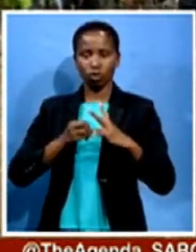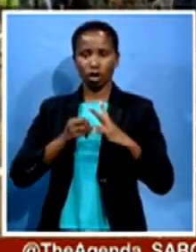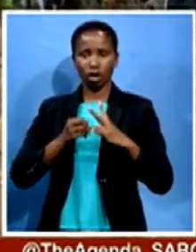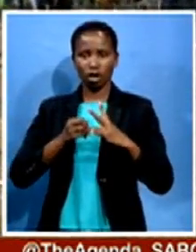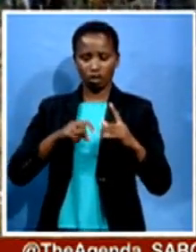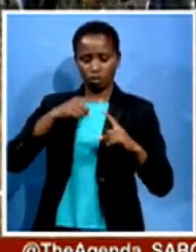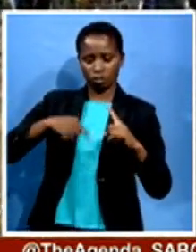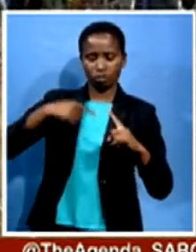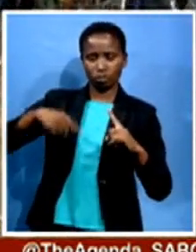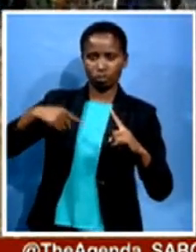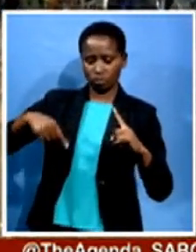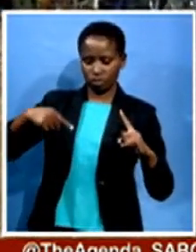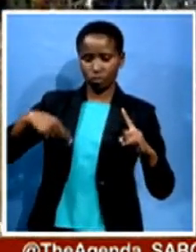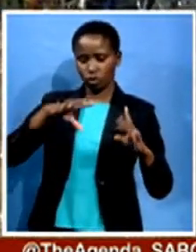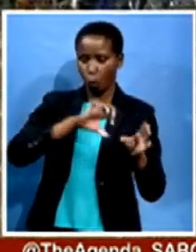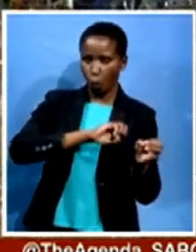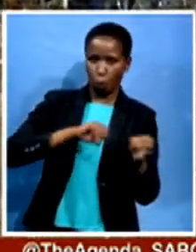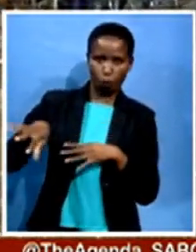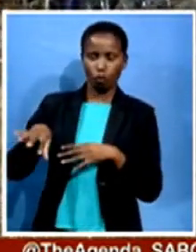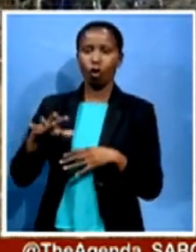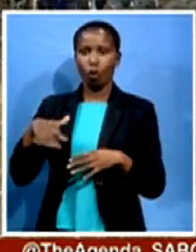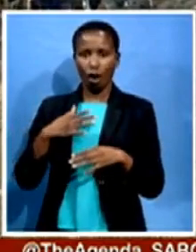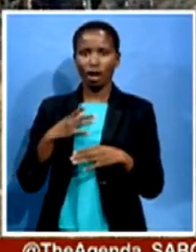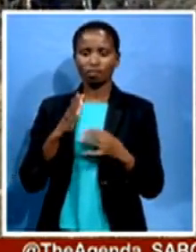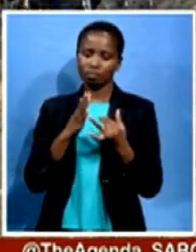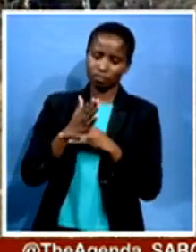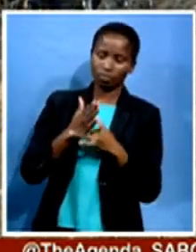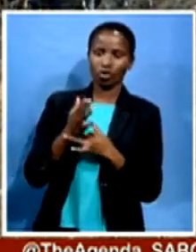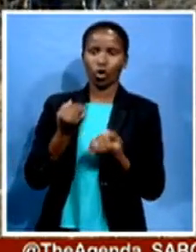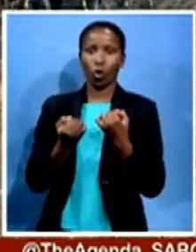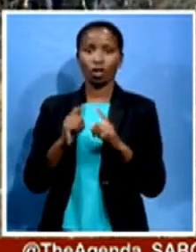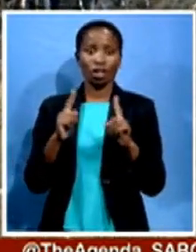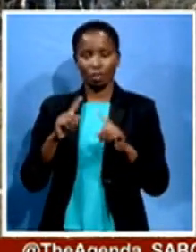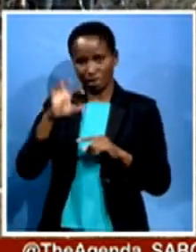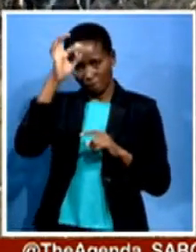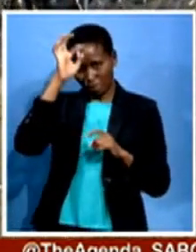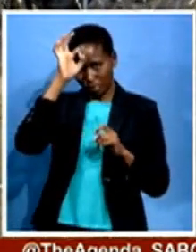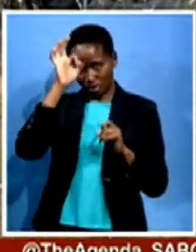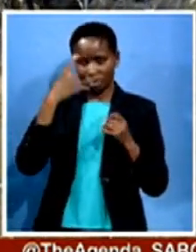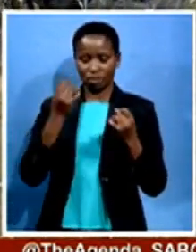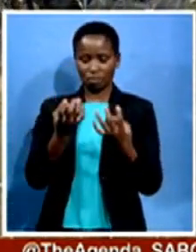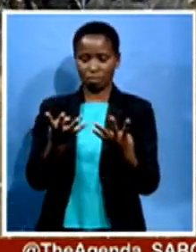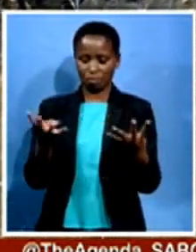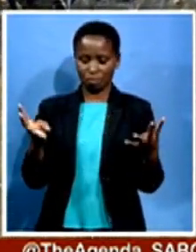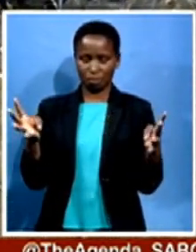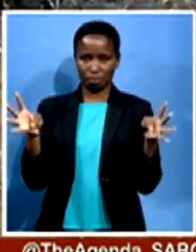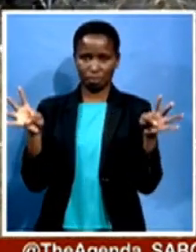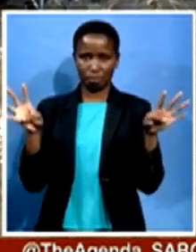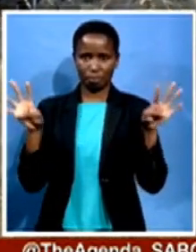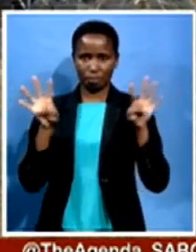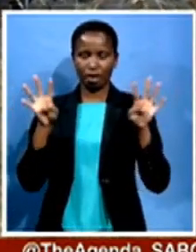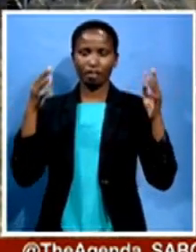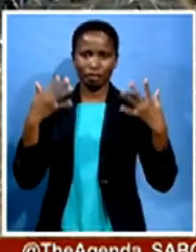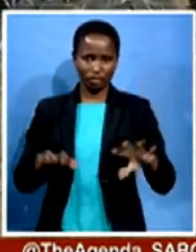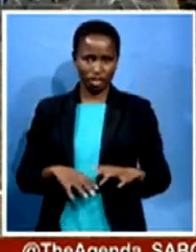go closer to the court. But because the police have cordoned off a number of streets here in Mkhondo, they started pelting stones at